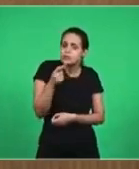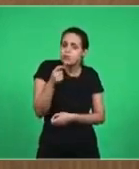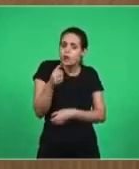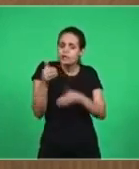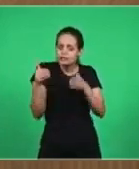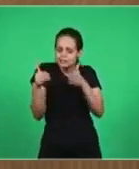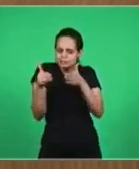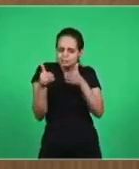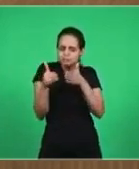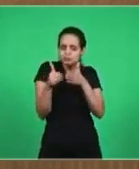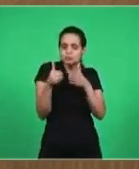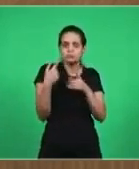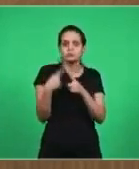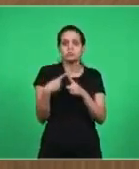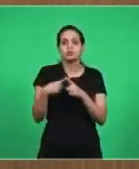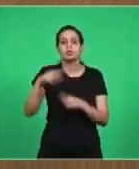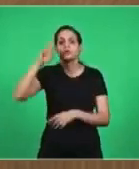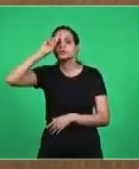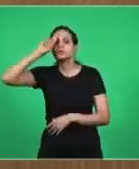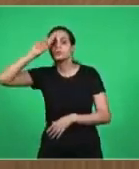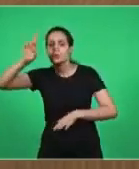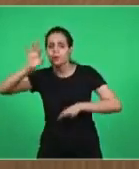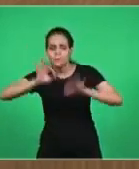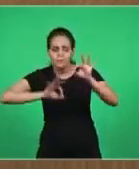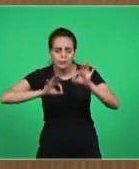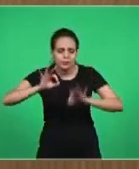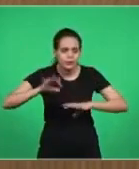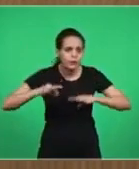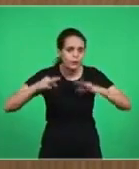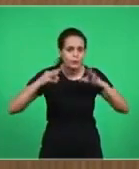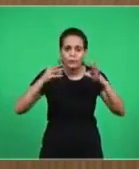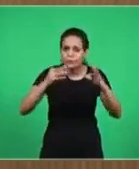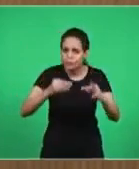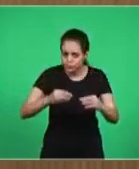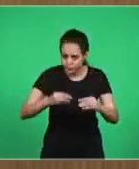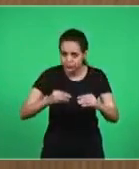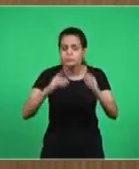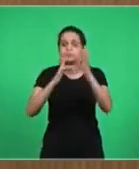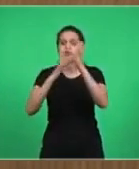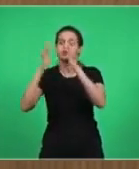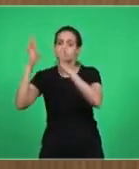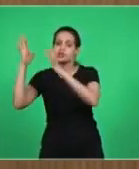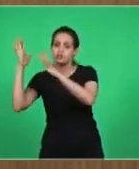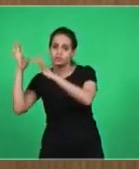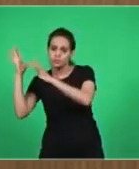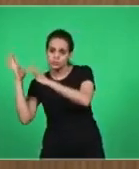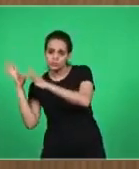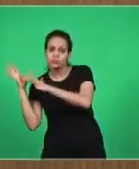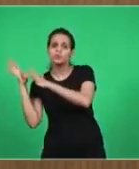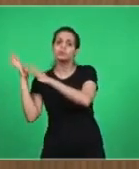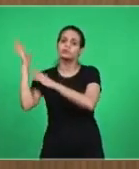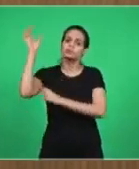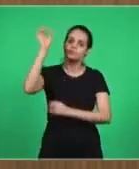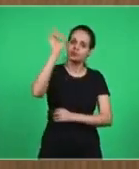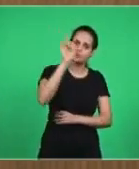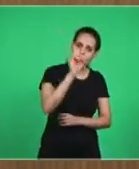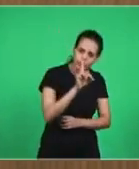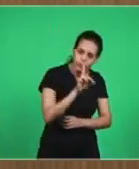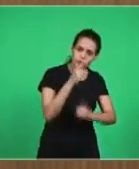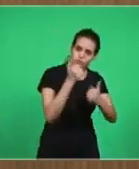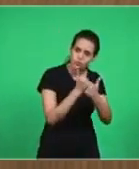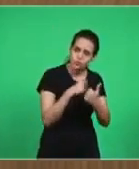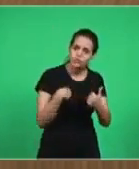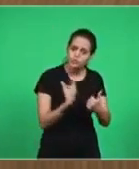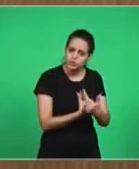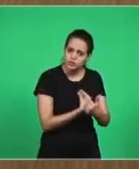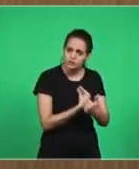prepared, because the Lord has prepared the sacrifice of Jesus that was sent in order to die for us, and gave himself for us,